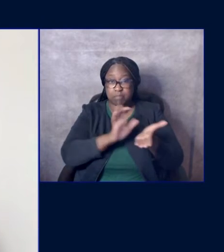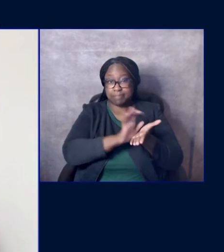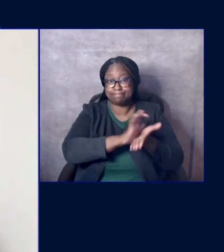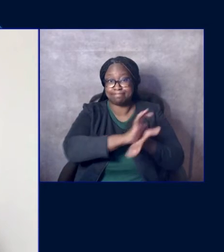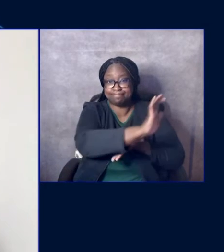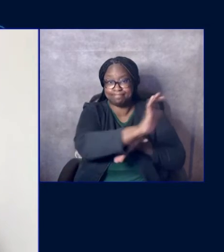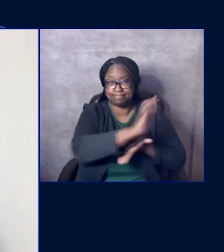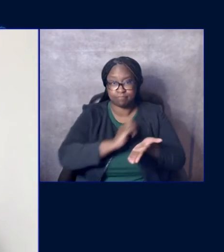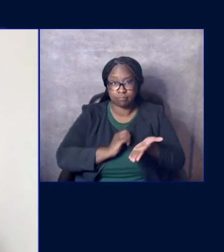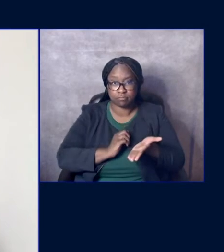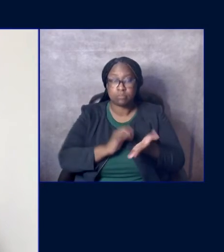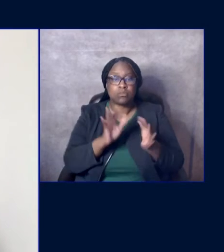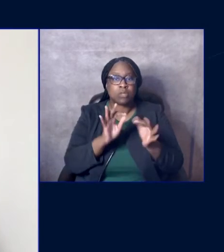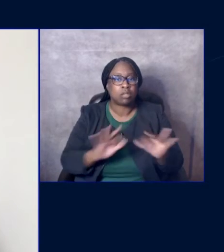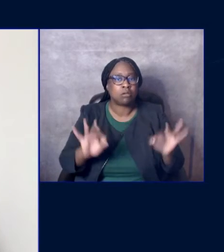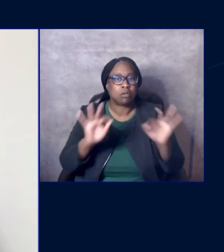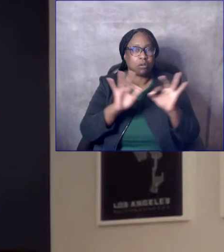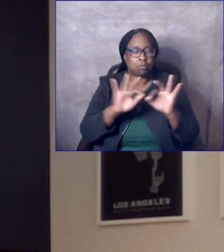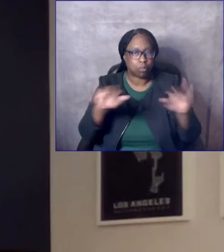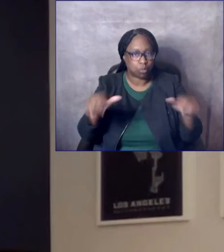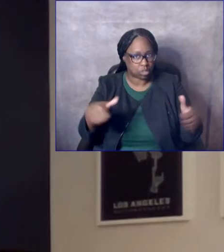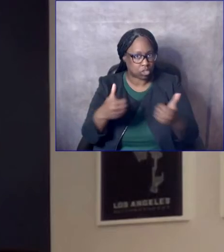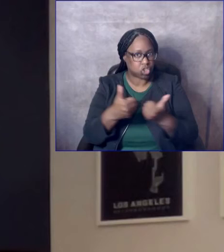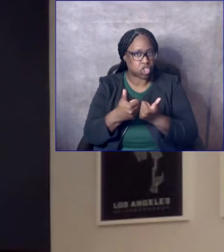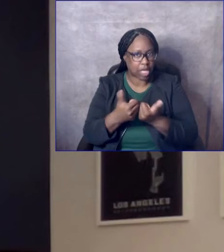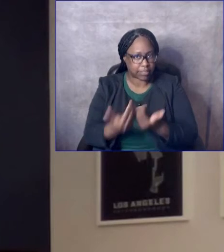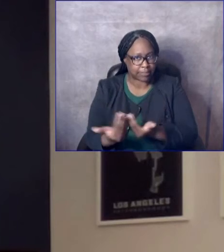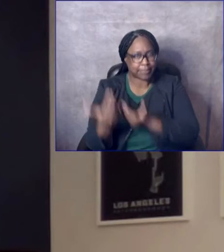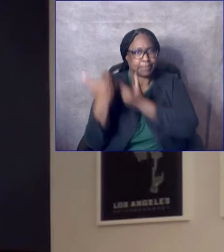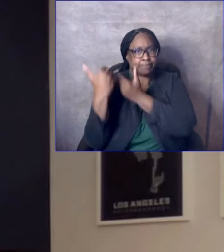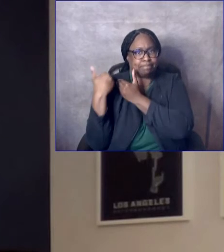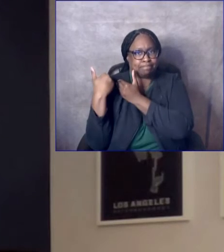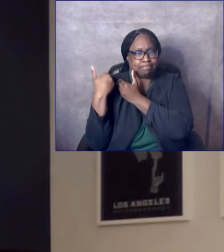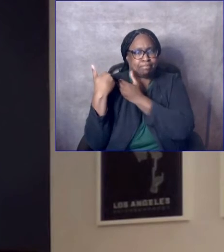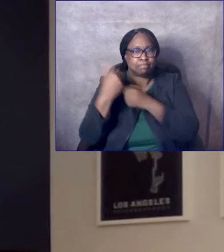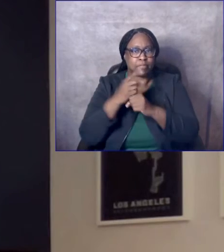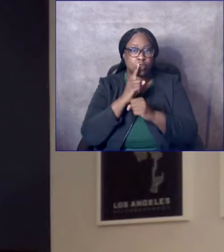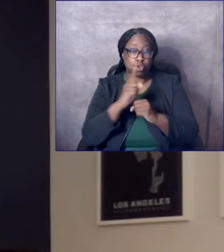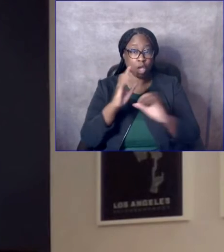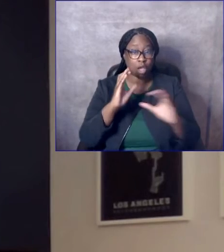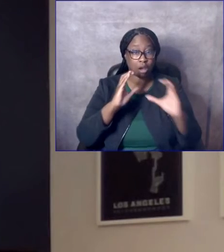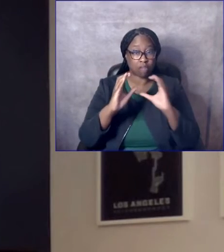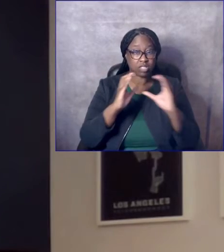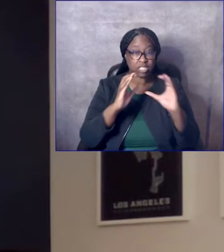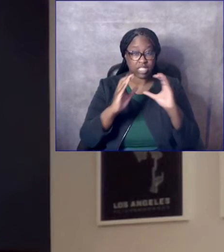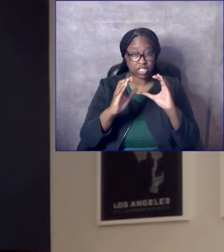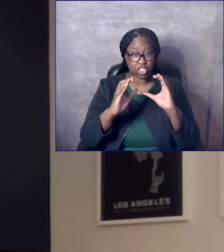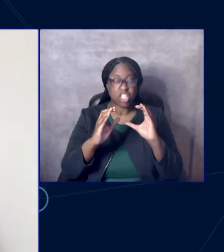important challenge that we took on to make sure that we were expanding and broadening that conversation.